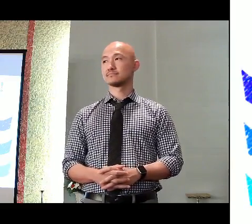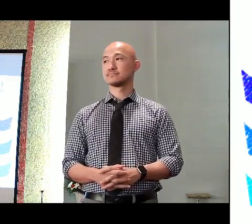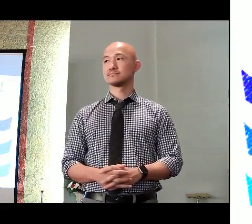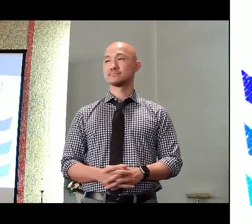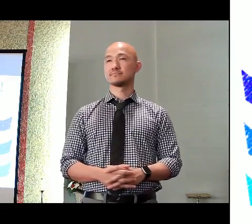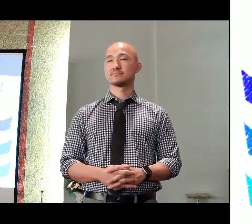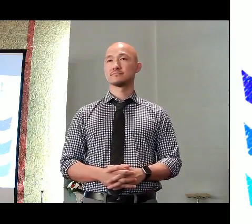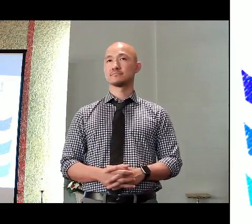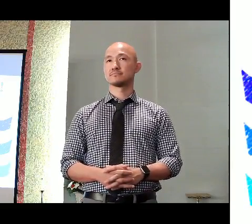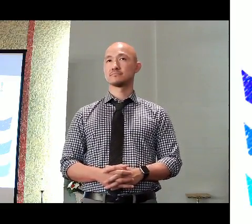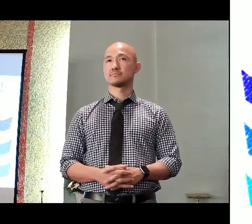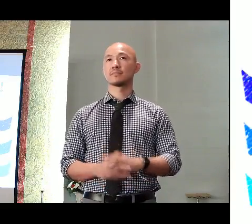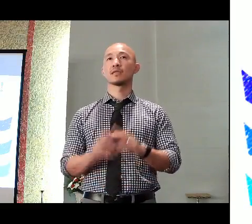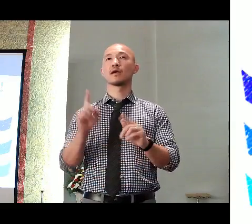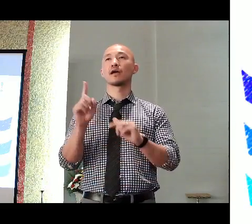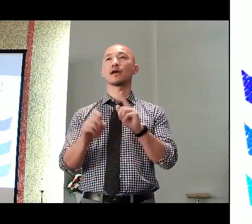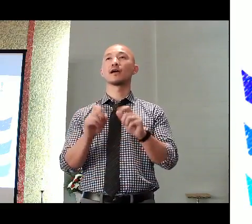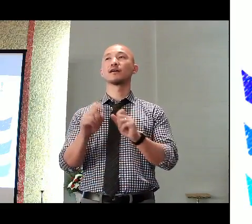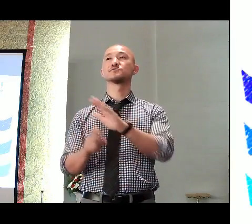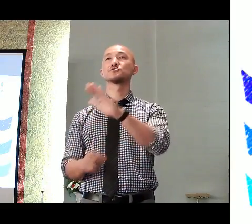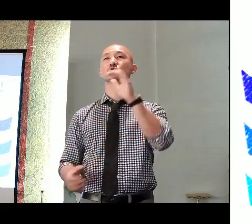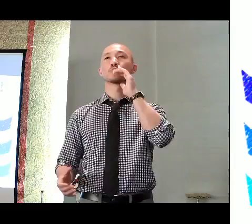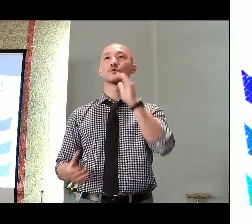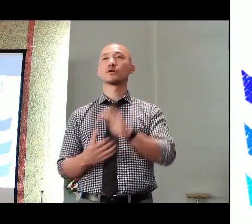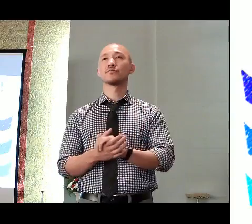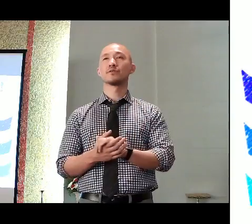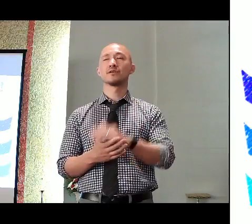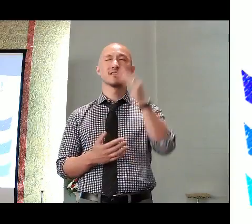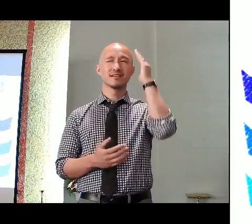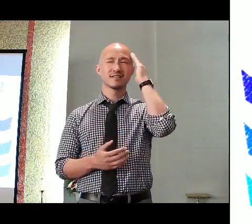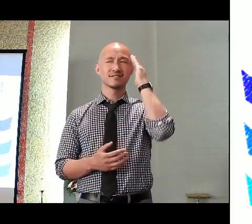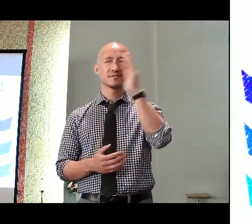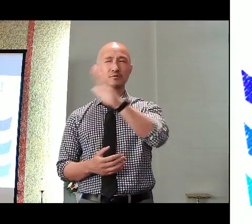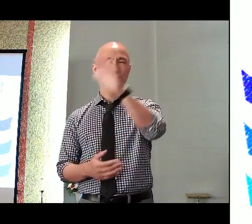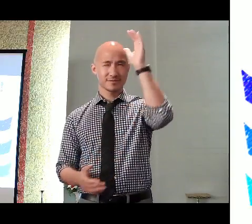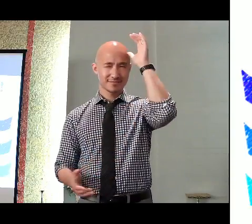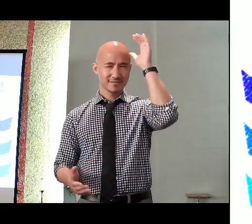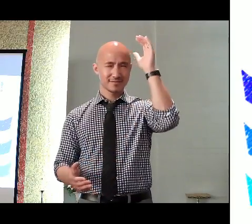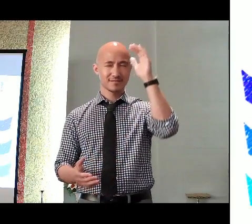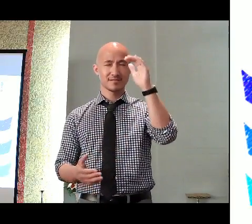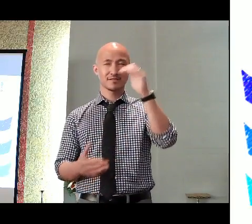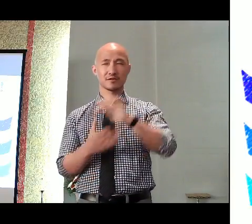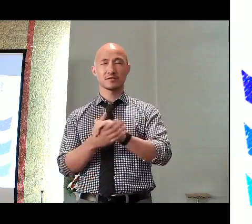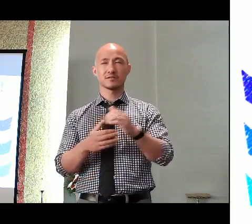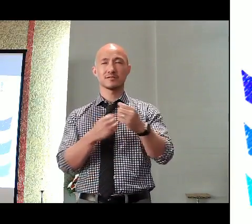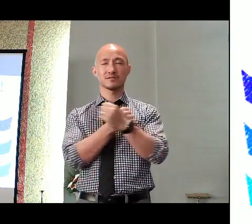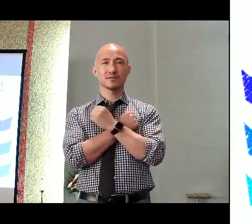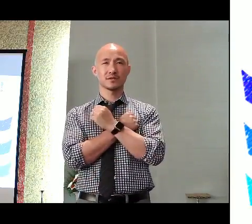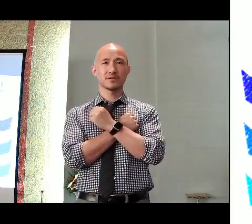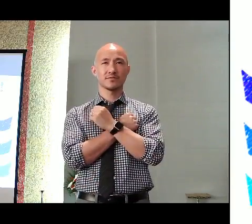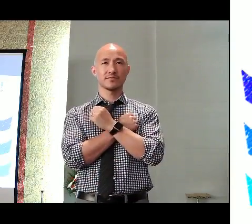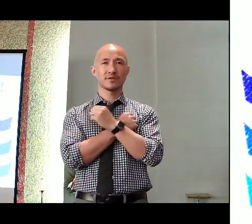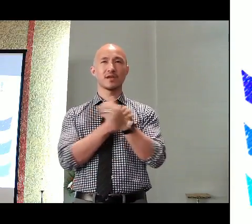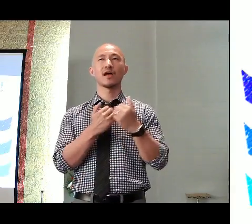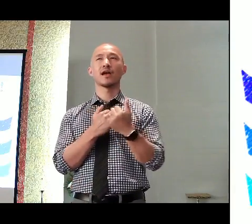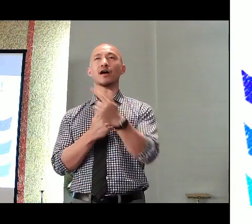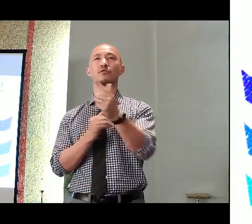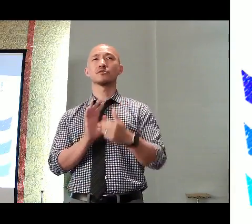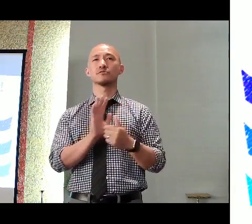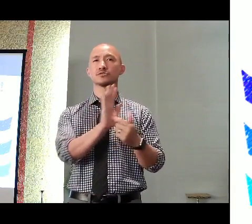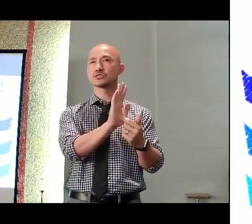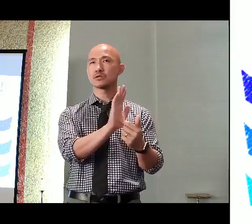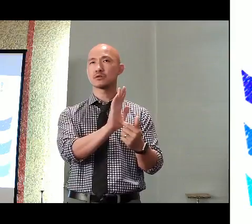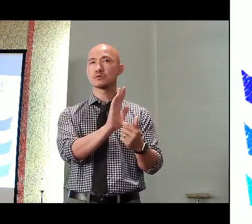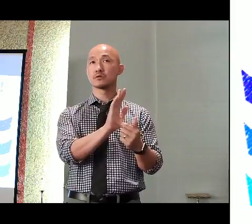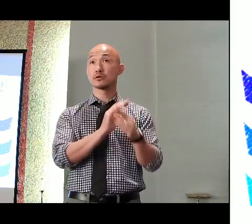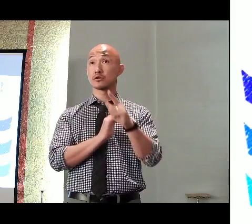love. How is your wife going to get to know your love? By you being heavy-handed with her? By being curt with her? By threatening